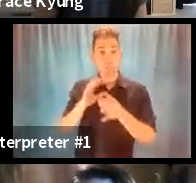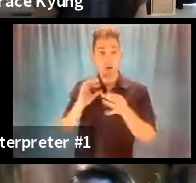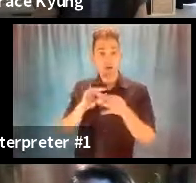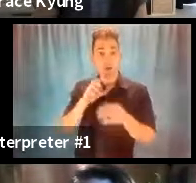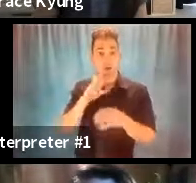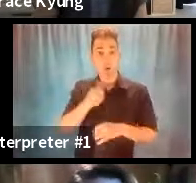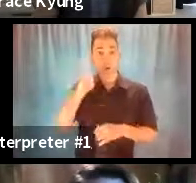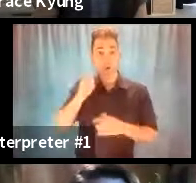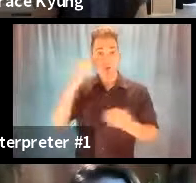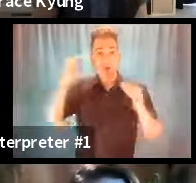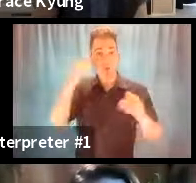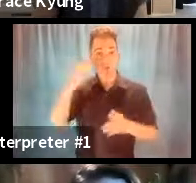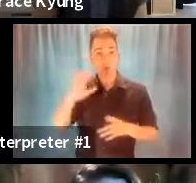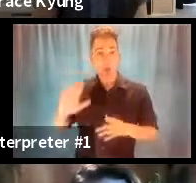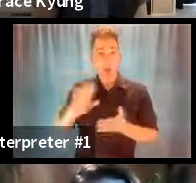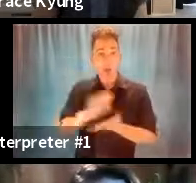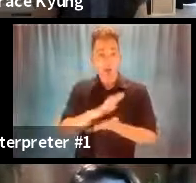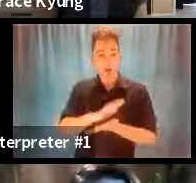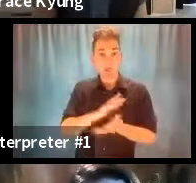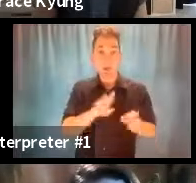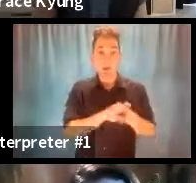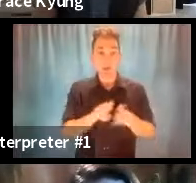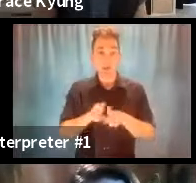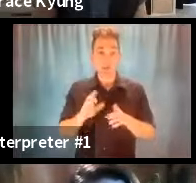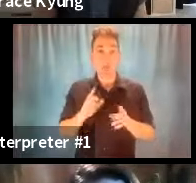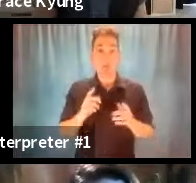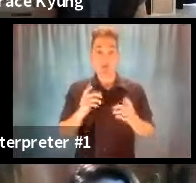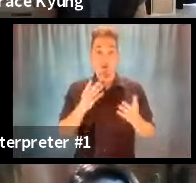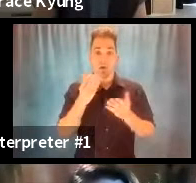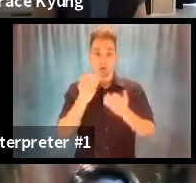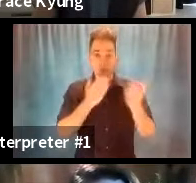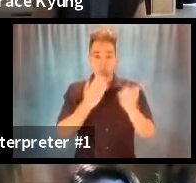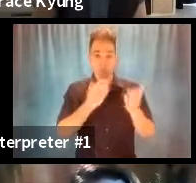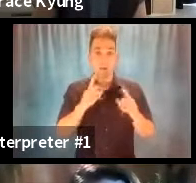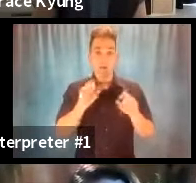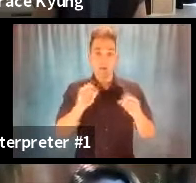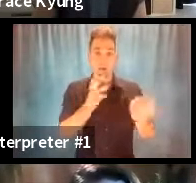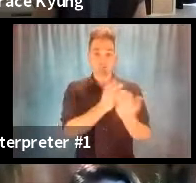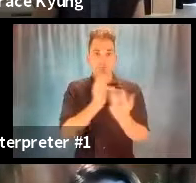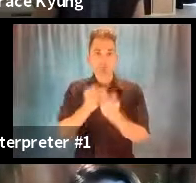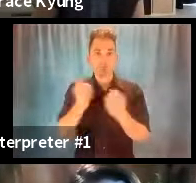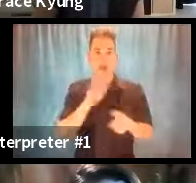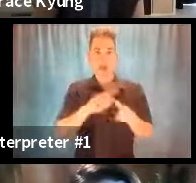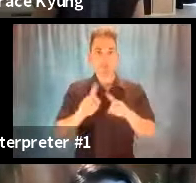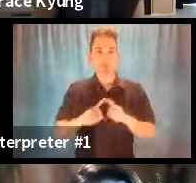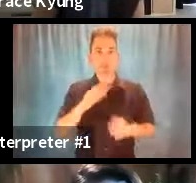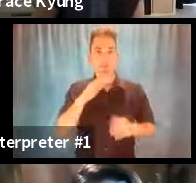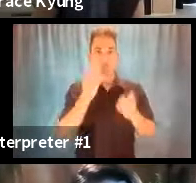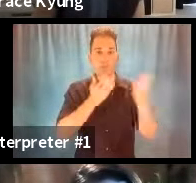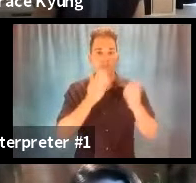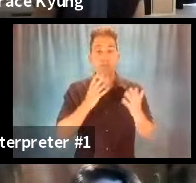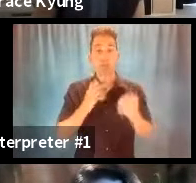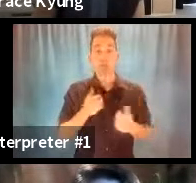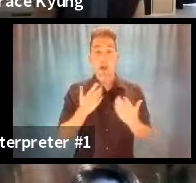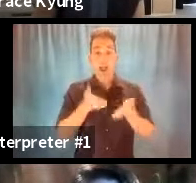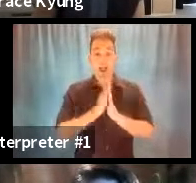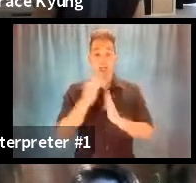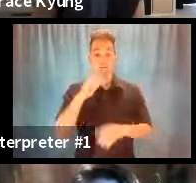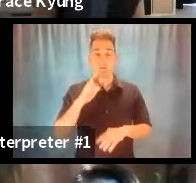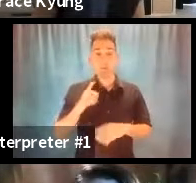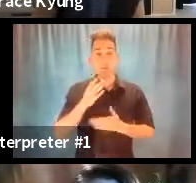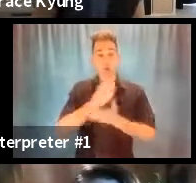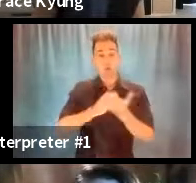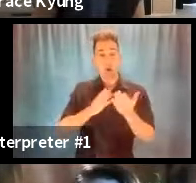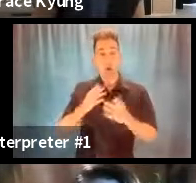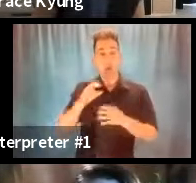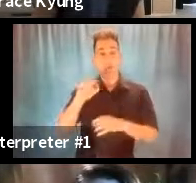of resources that are relevant for all ages. Tonight, I am asking to make sure that a portion of stimulus funds specifically supports older adults in